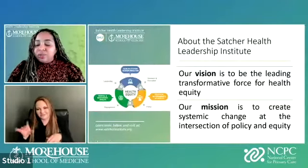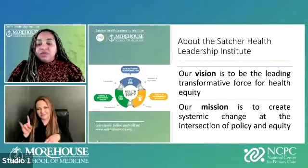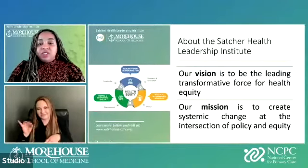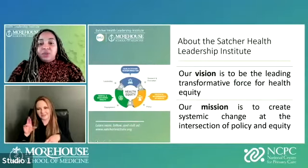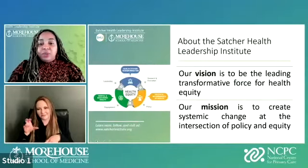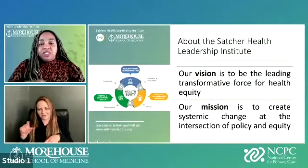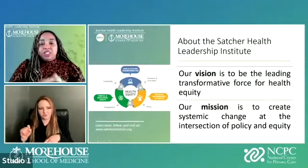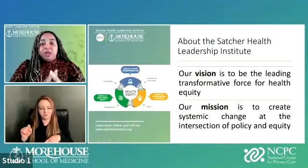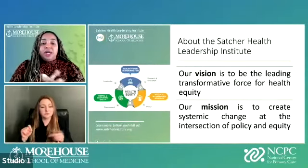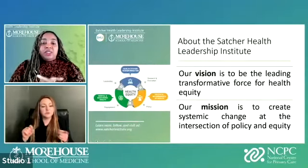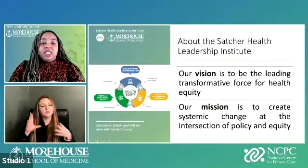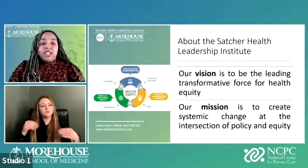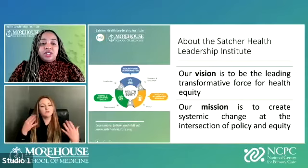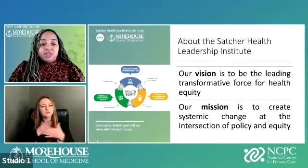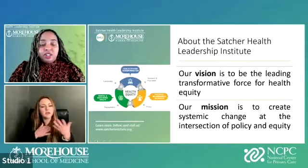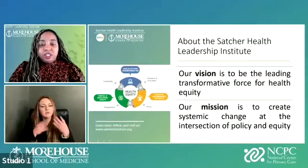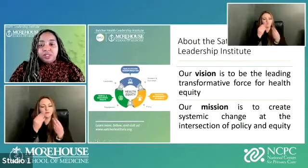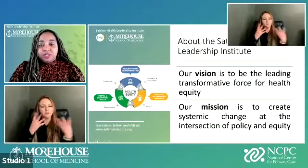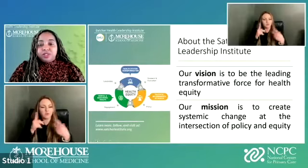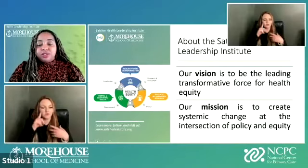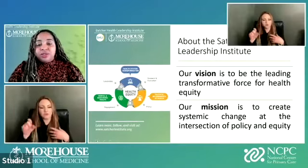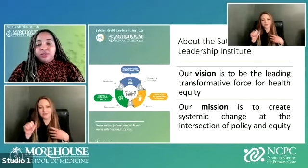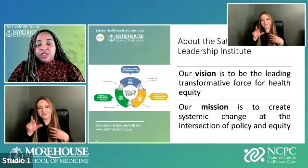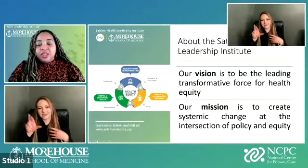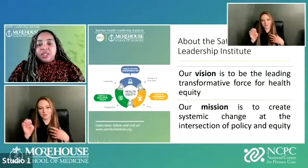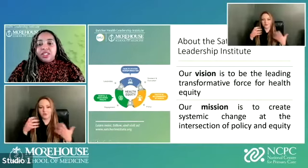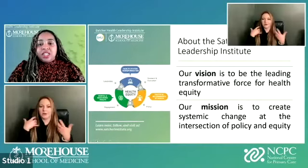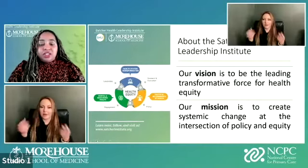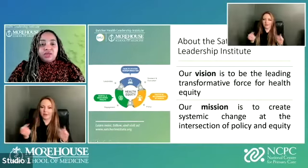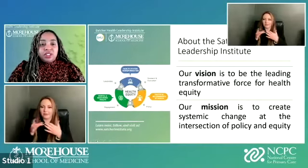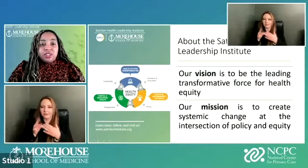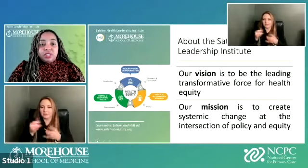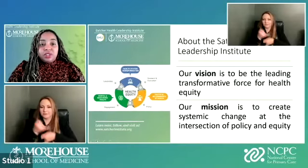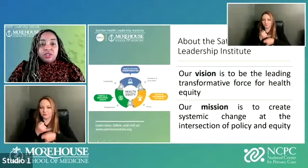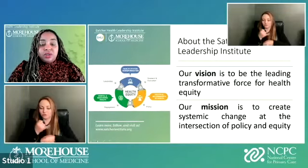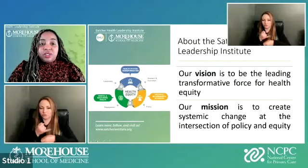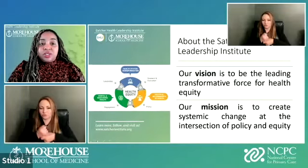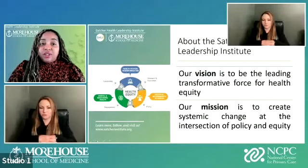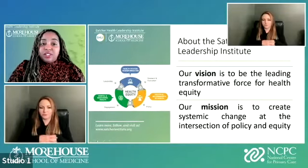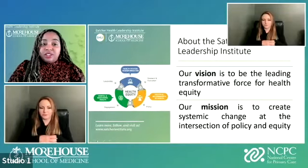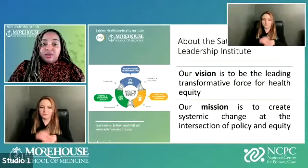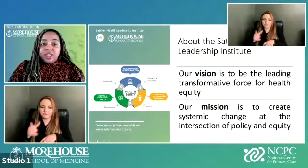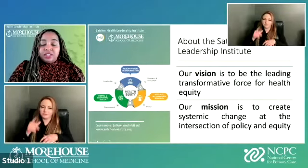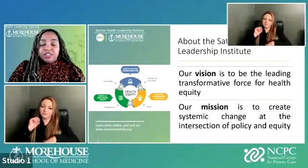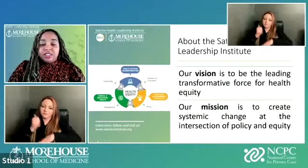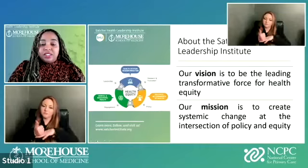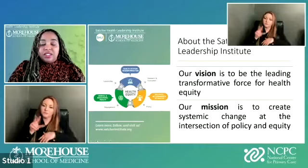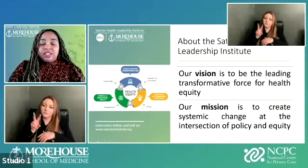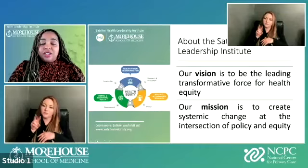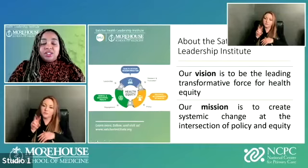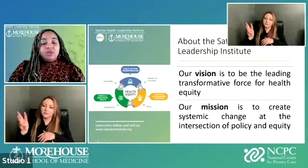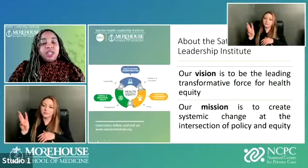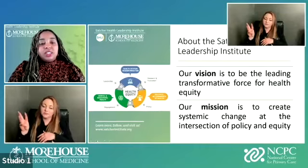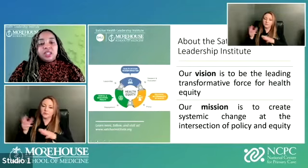give you a little bit of information about the Satcher Health Leadership Institute. The Satcher Health Leadership Institute was founded in